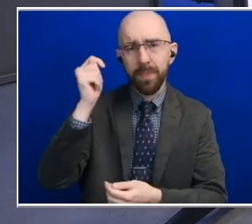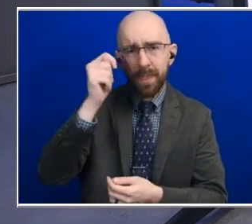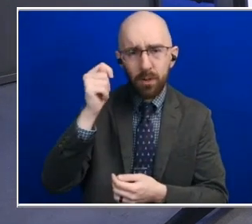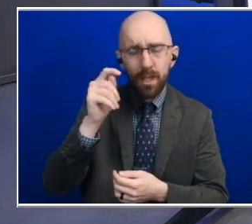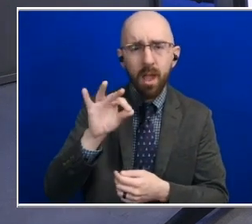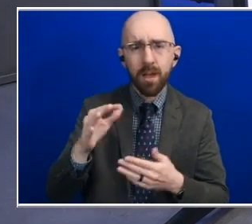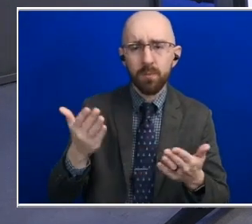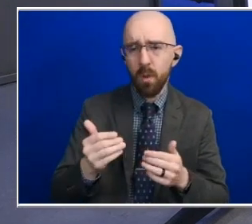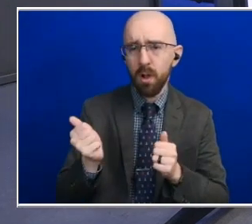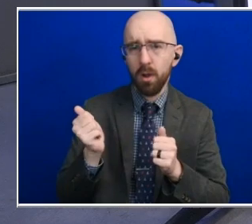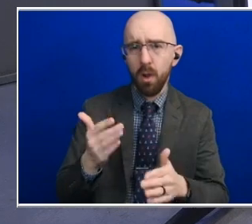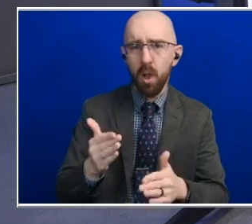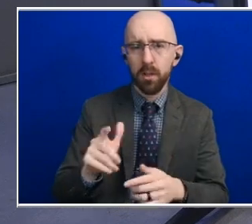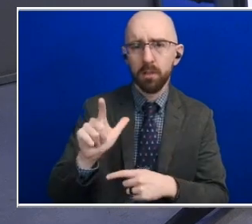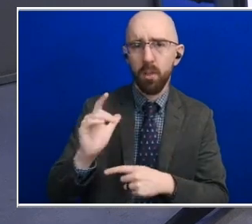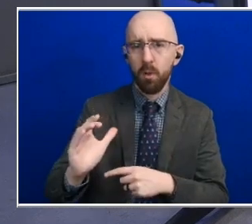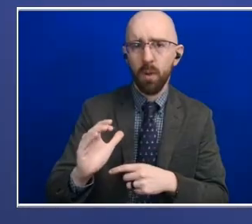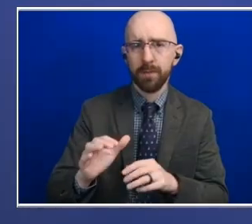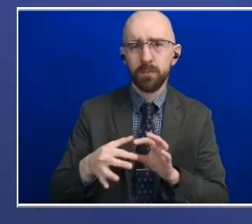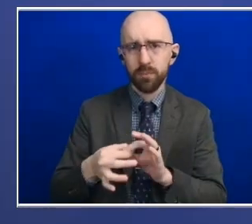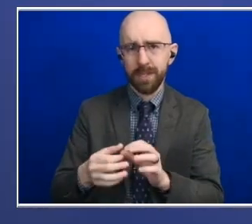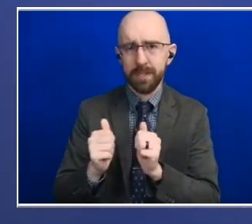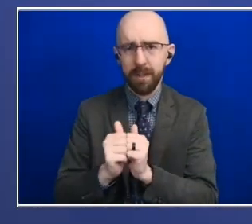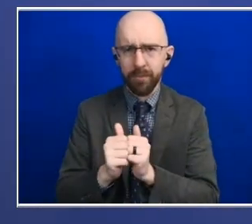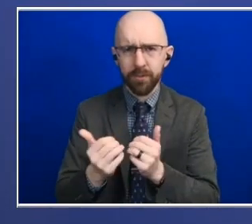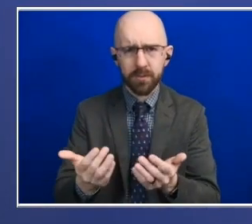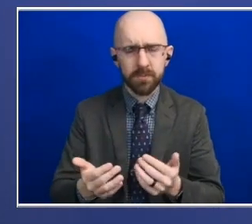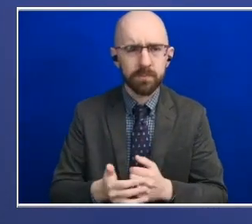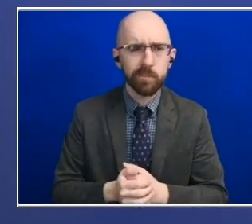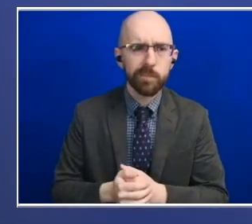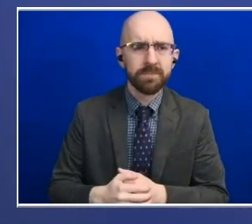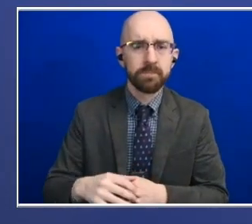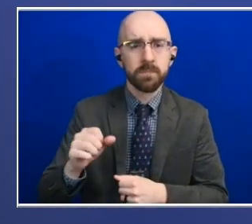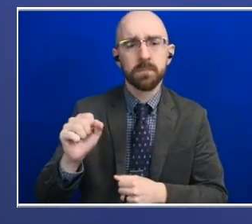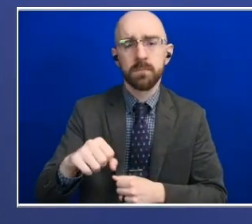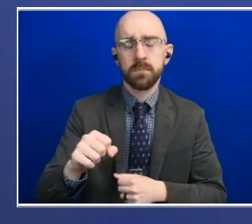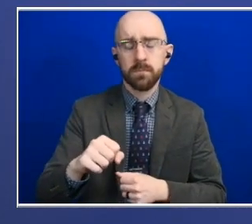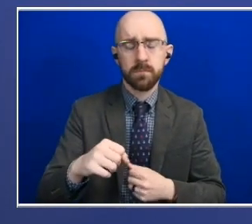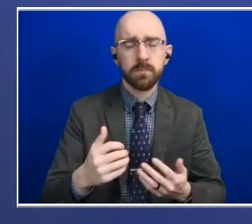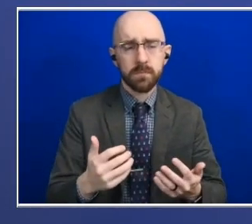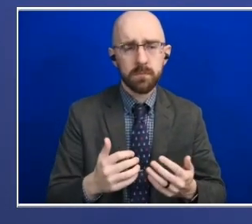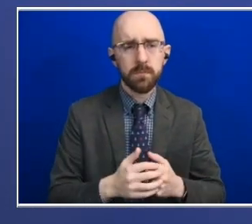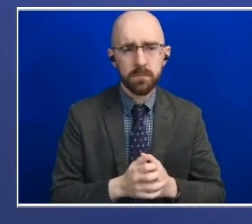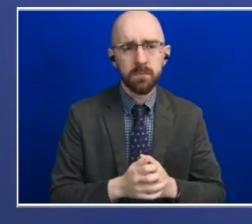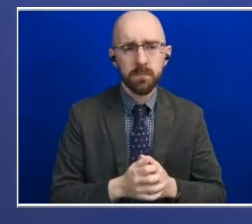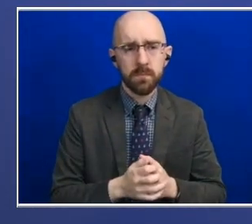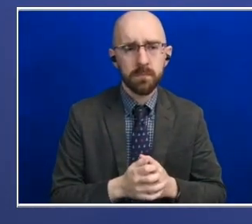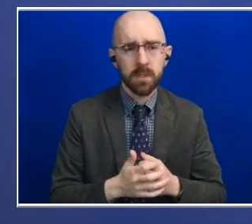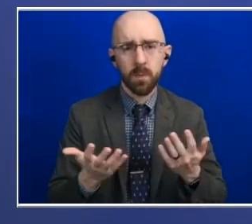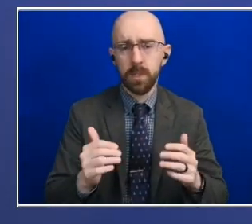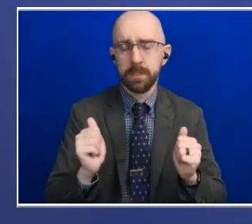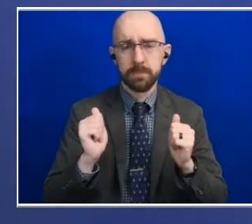these trials are linked together? Yeah, and what's amazing about COVID is